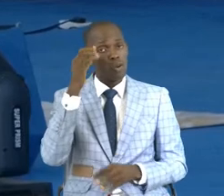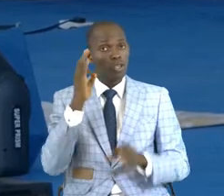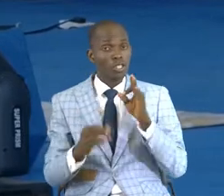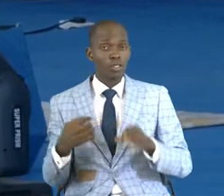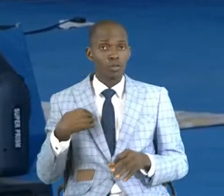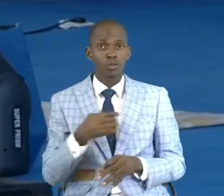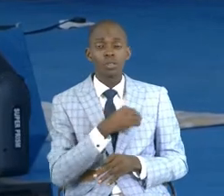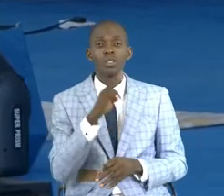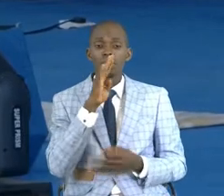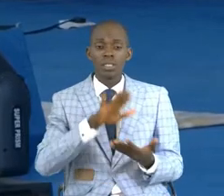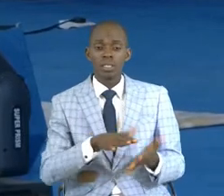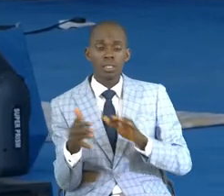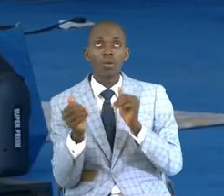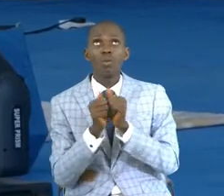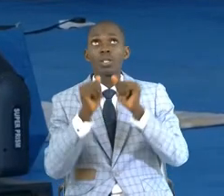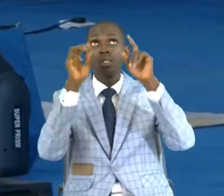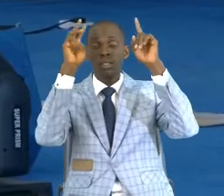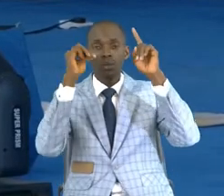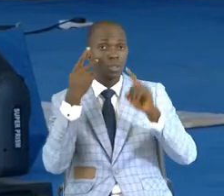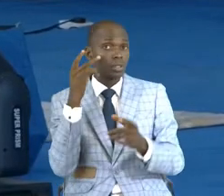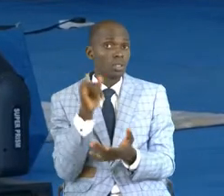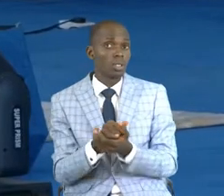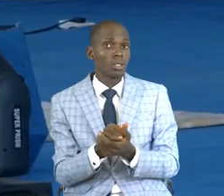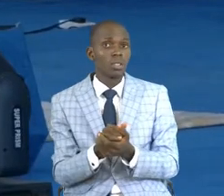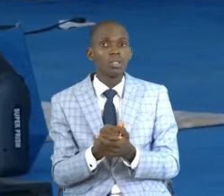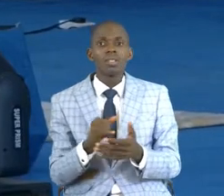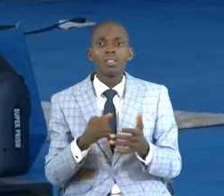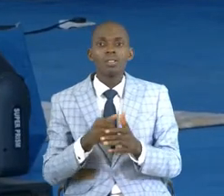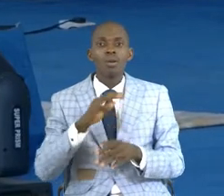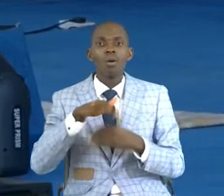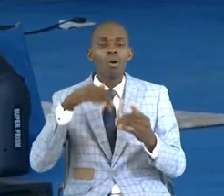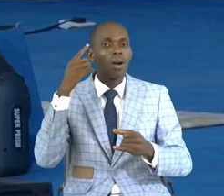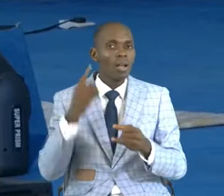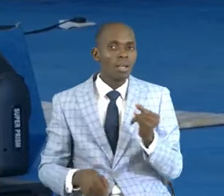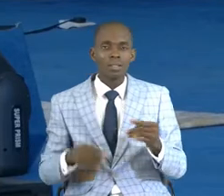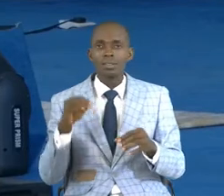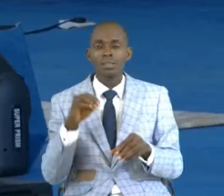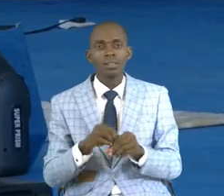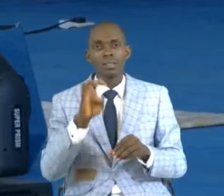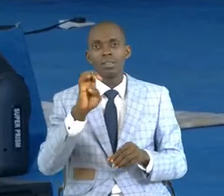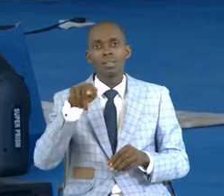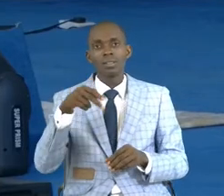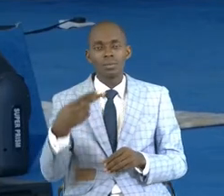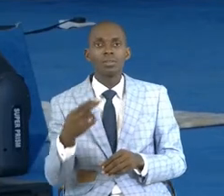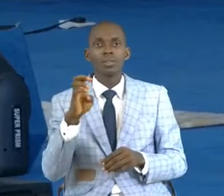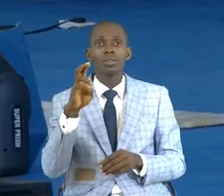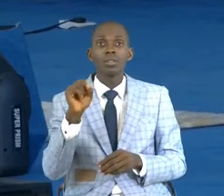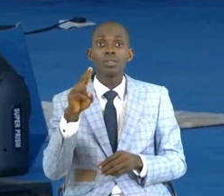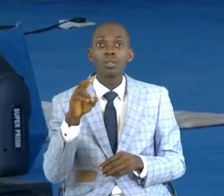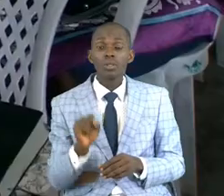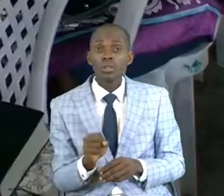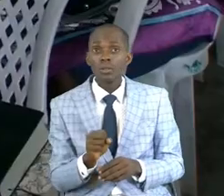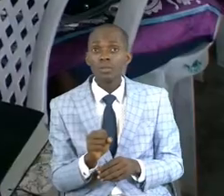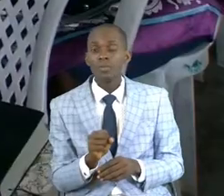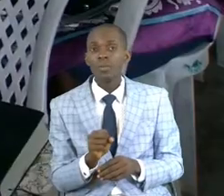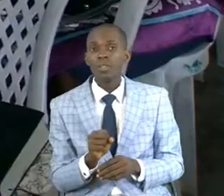with Him, you see that? It's all over in the epistles. It says it's a faithful saying.